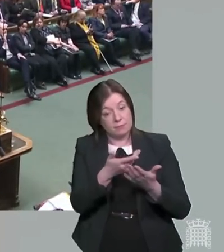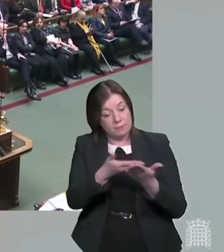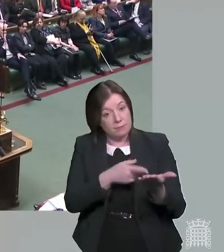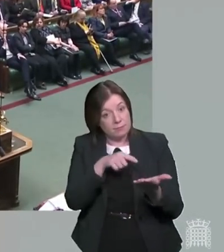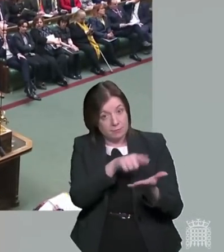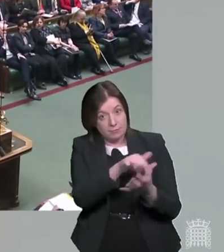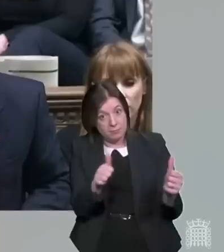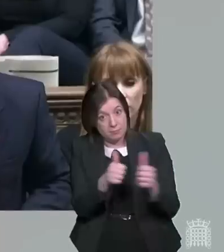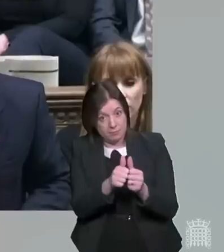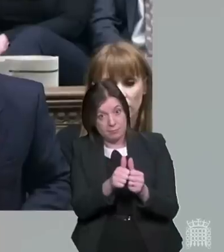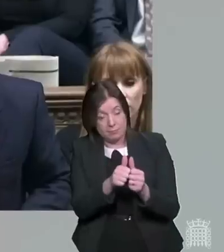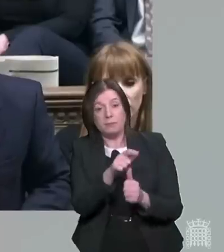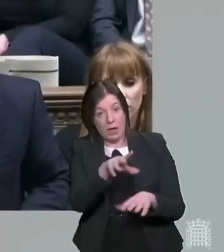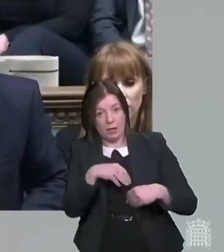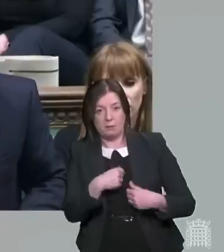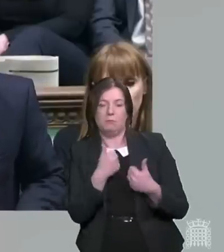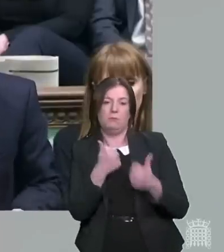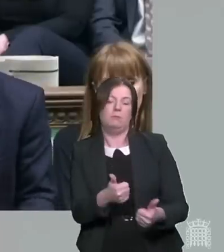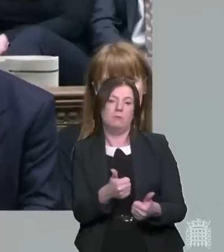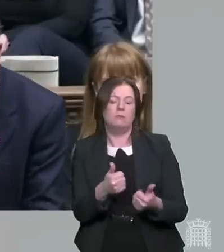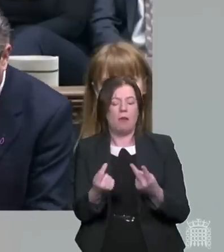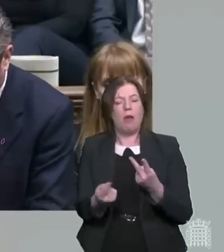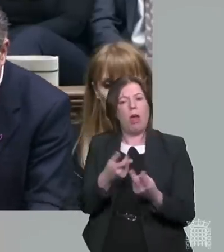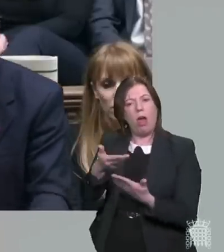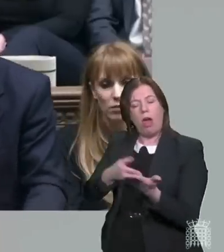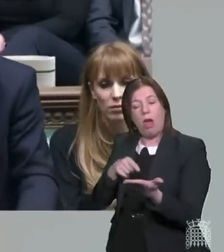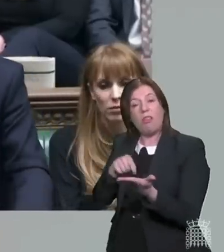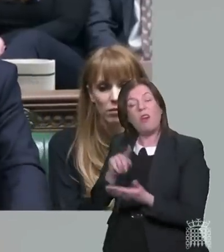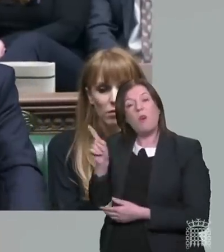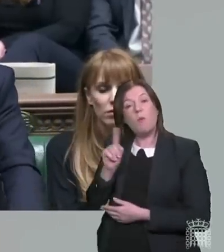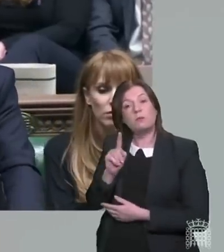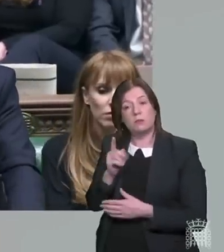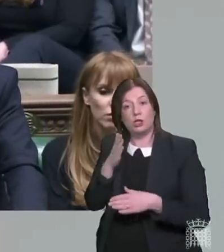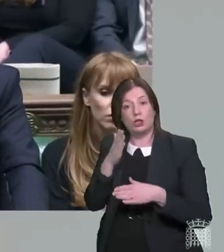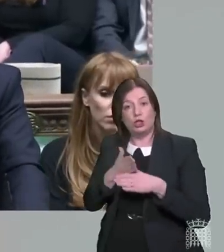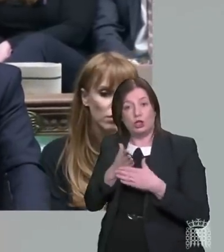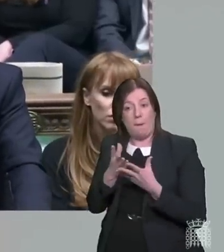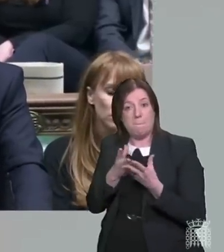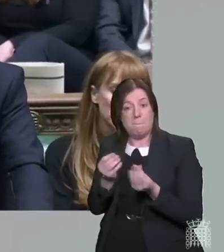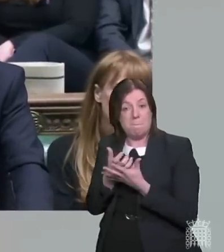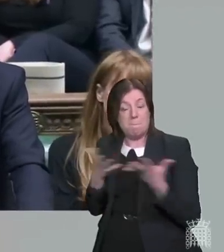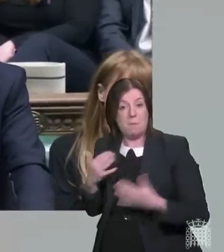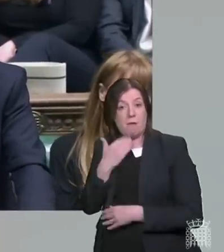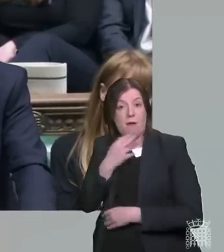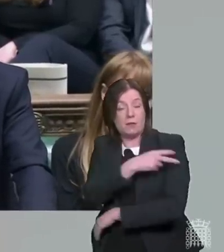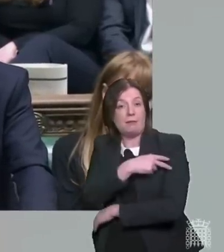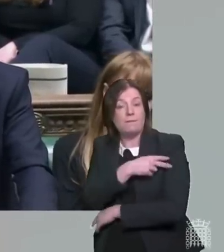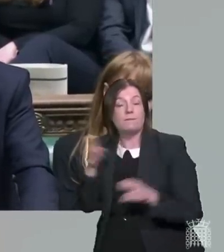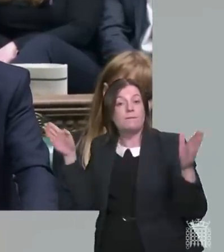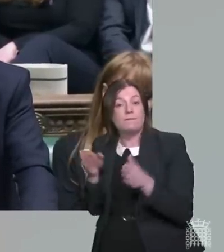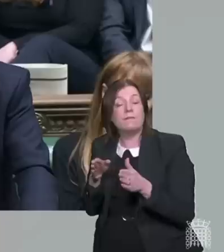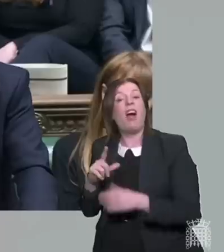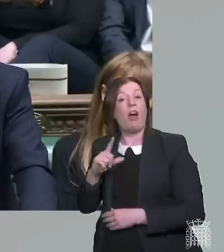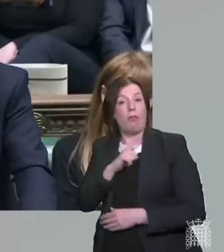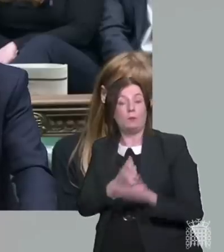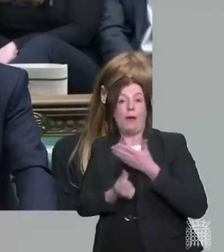findings. The report also says that staffing vacancies and excessive workloads contributed to those